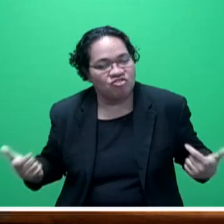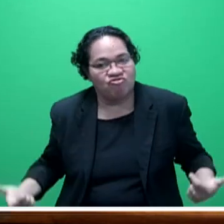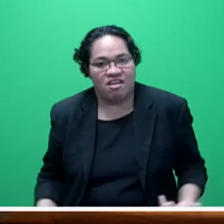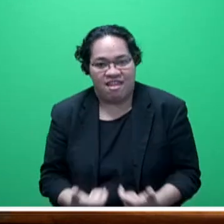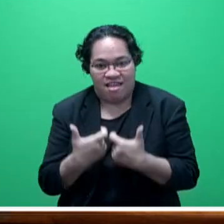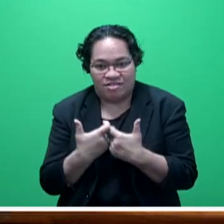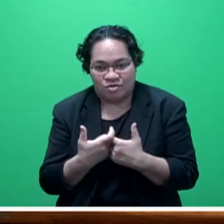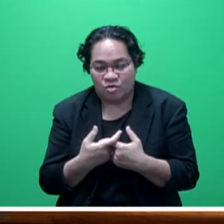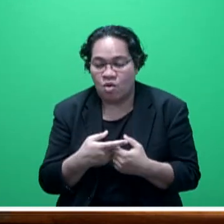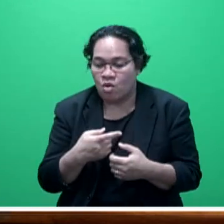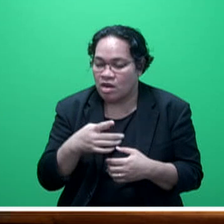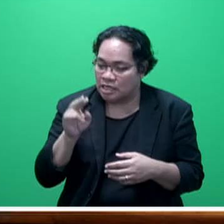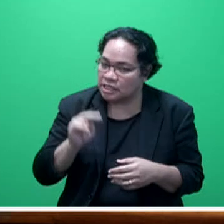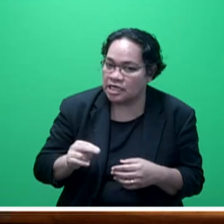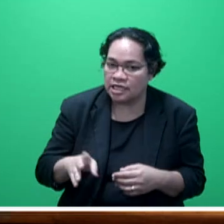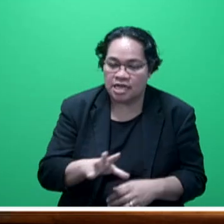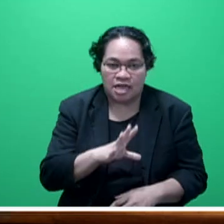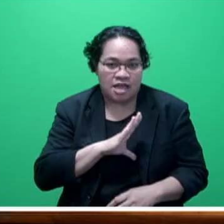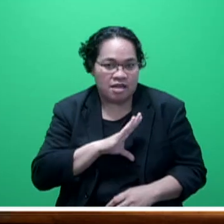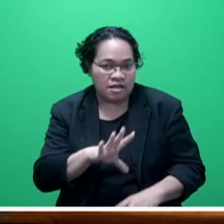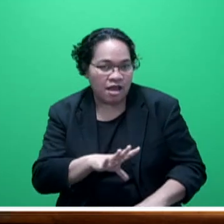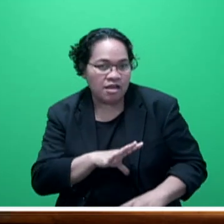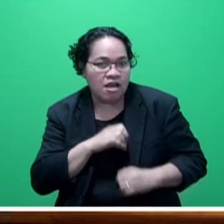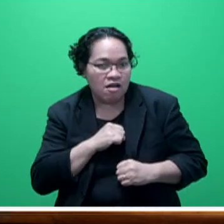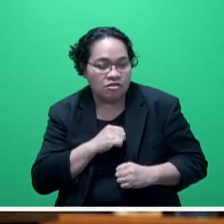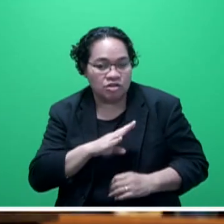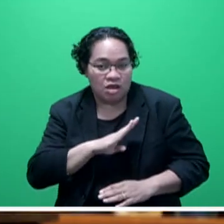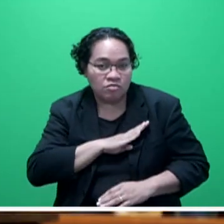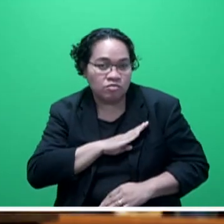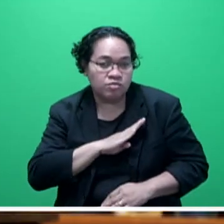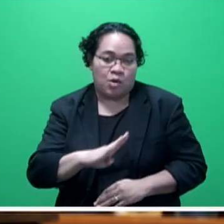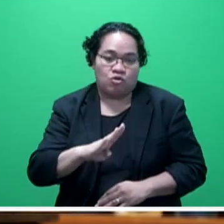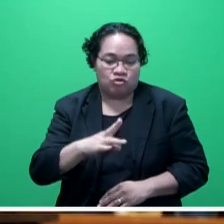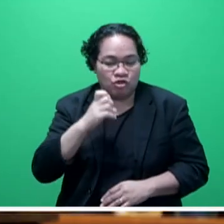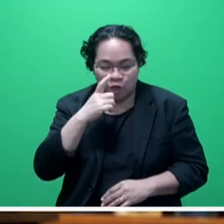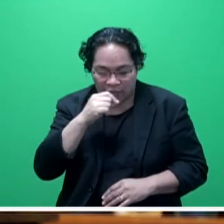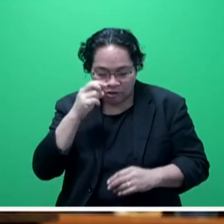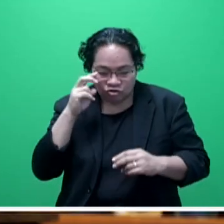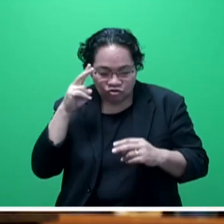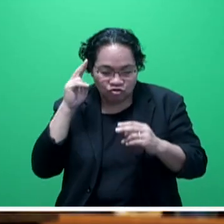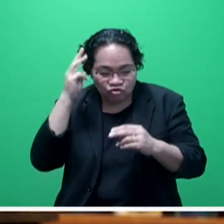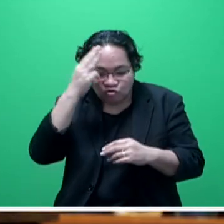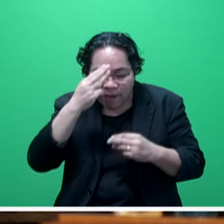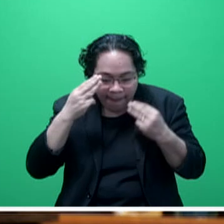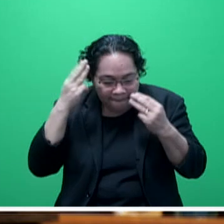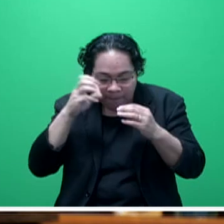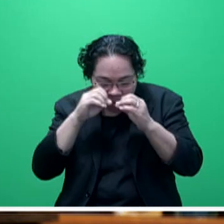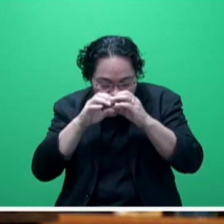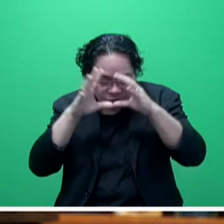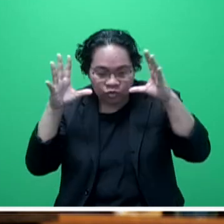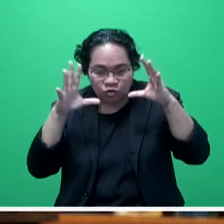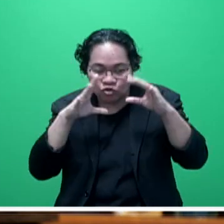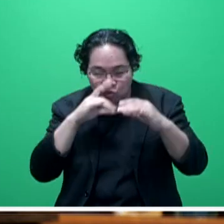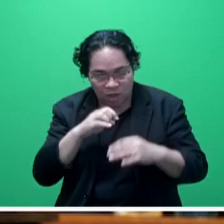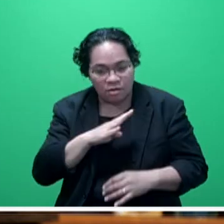for courage and boldness to dream, the courage to believe, the courage to dare,